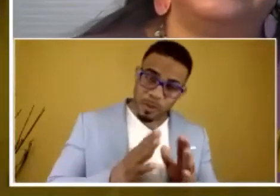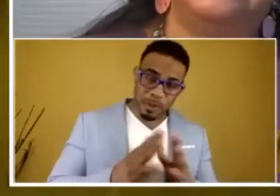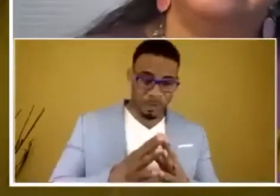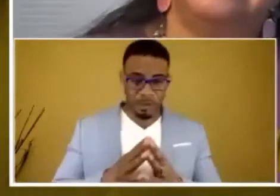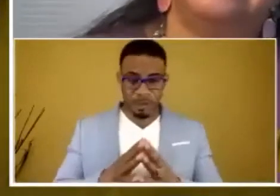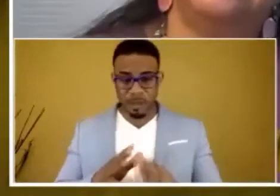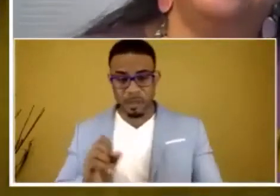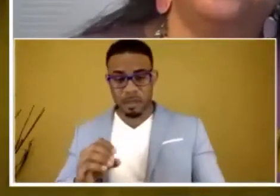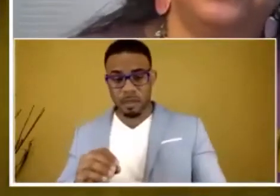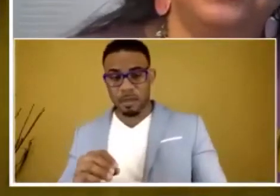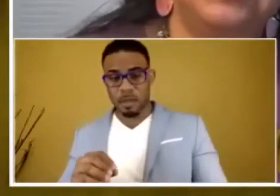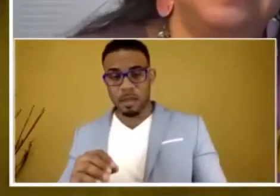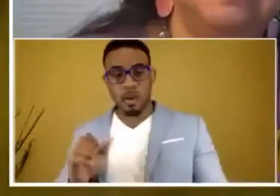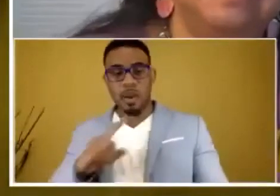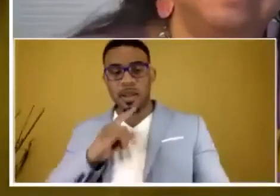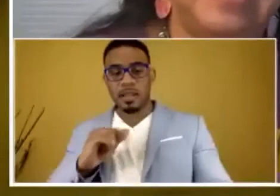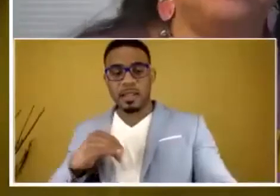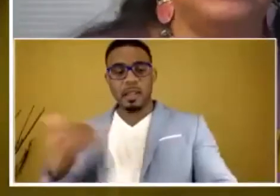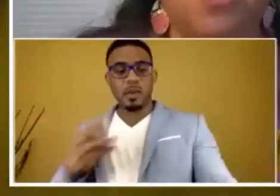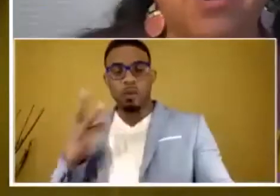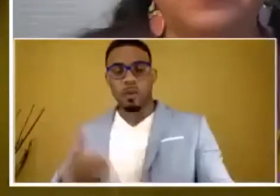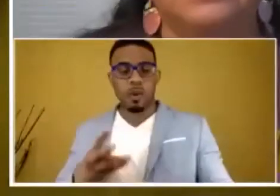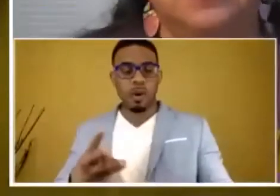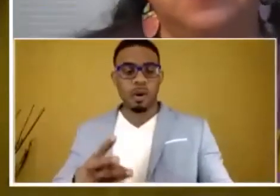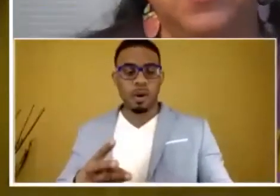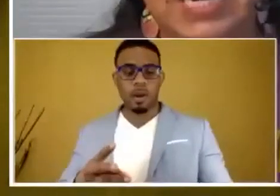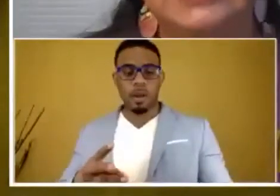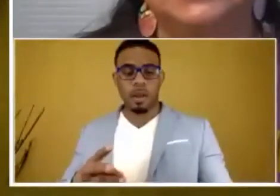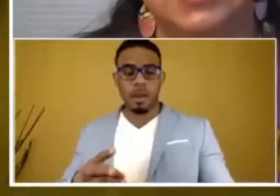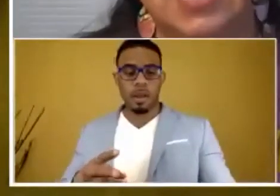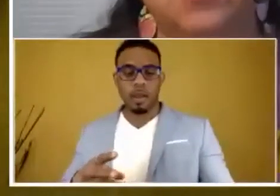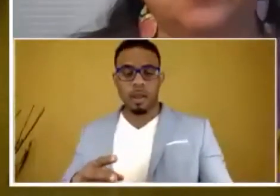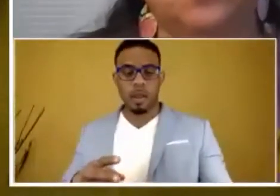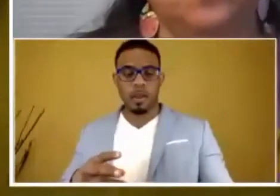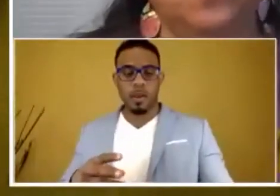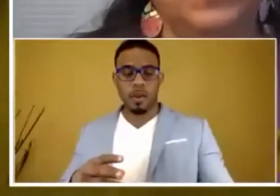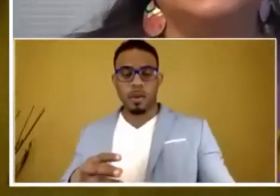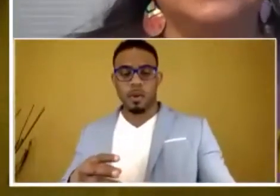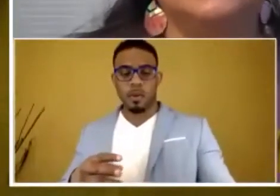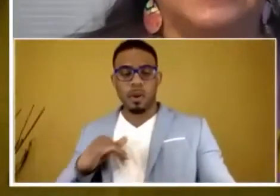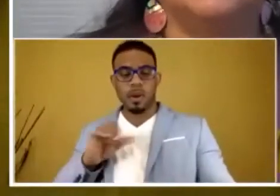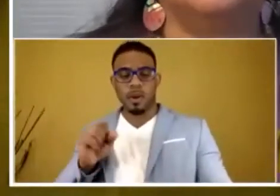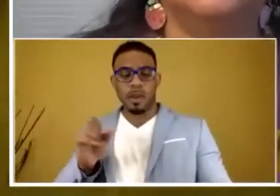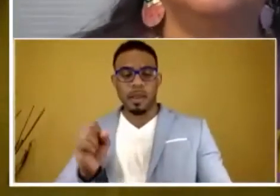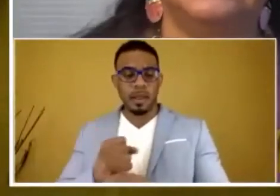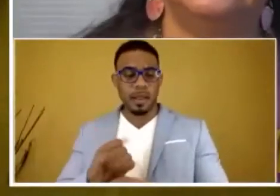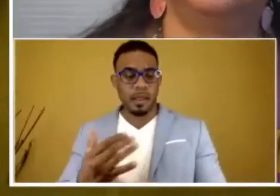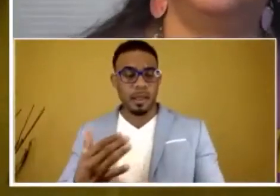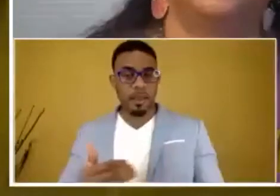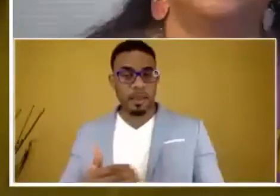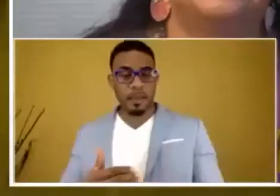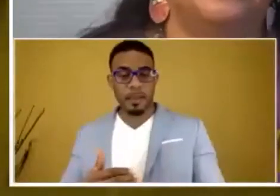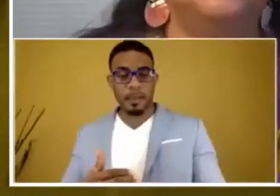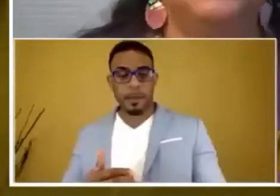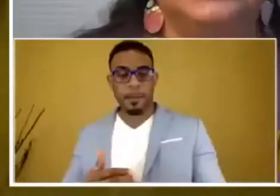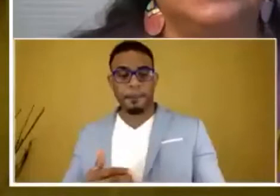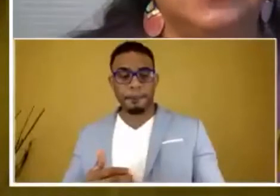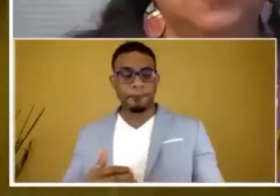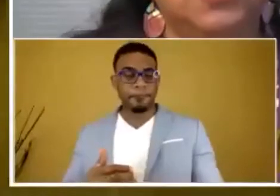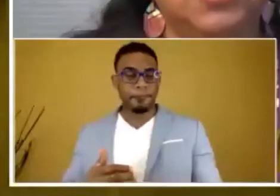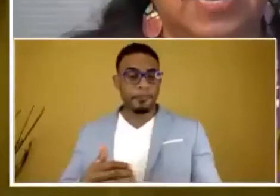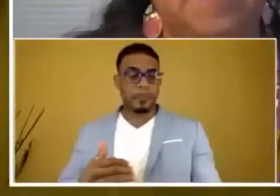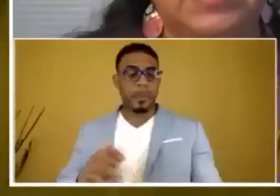So what is this new world that we are creating together? What does that look like? How